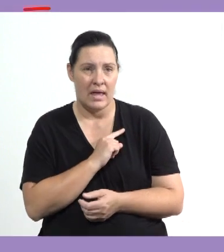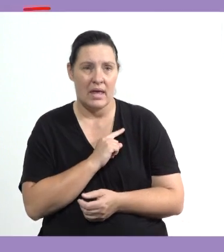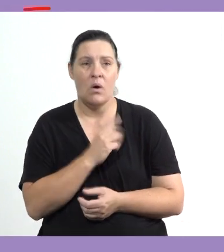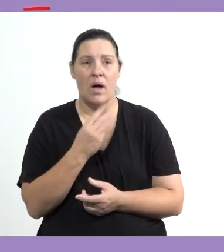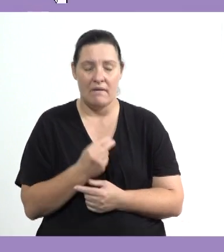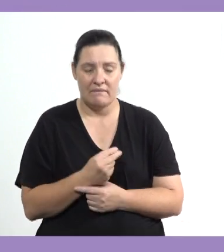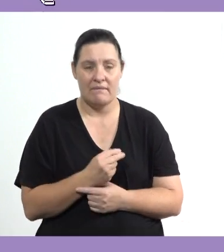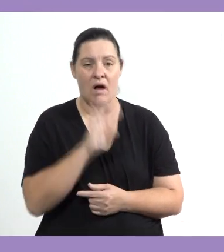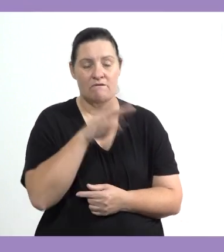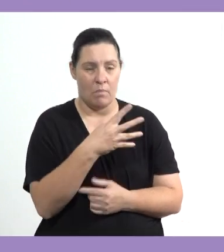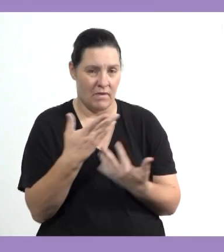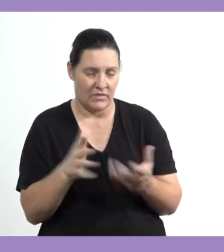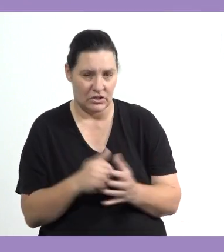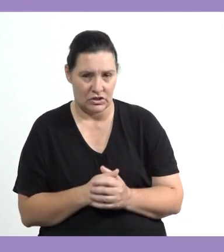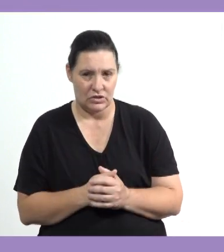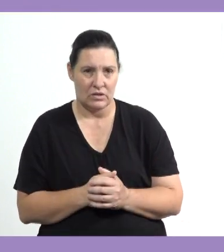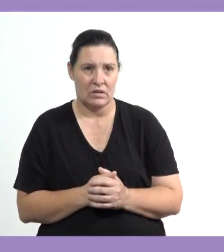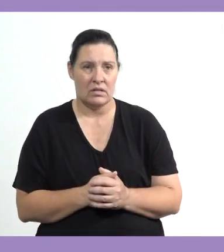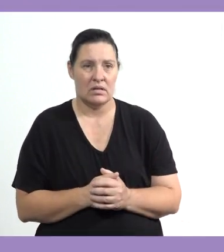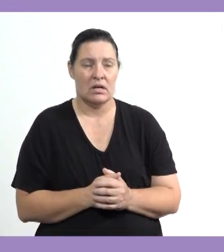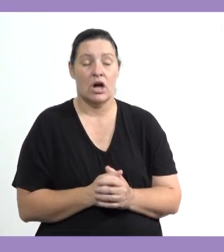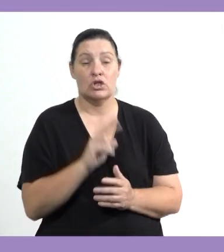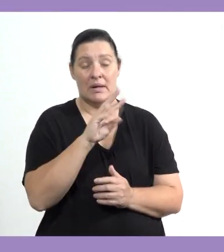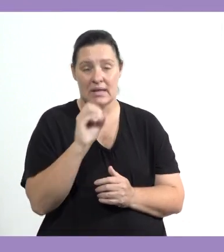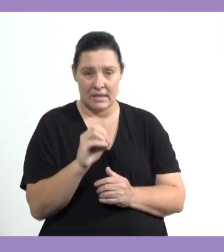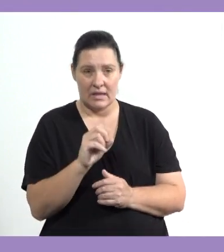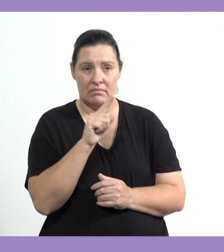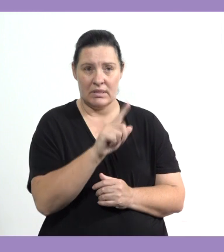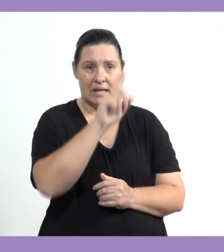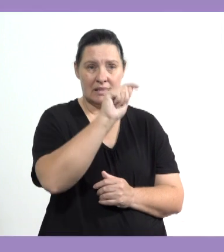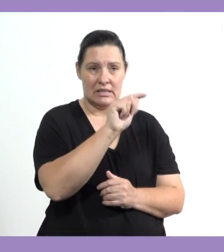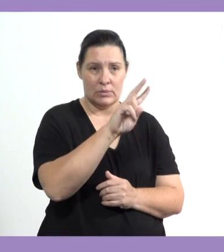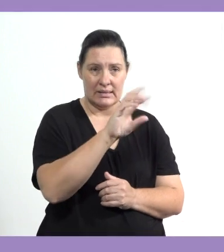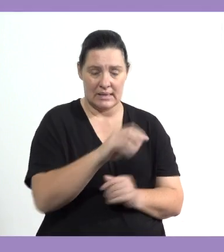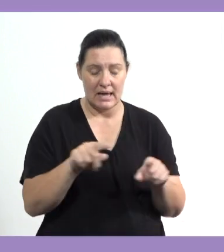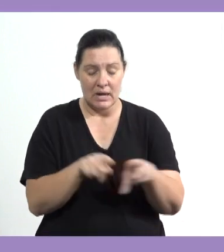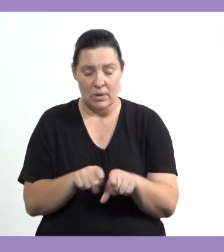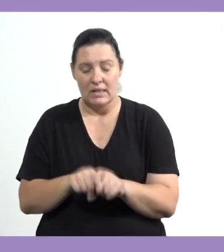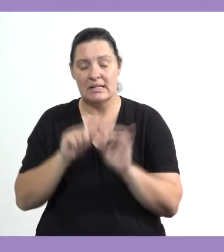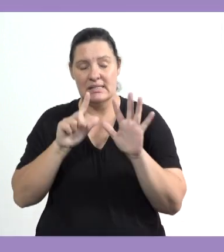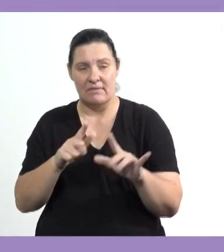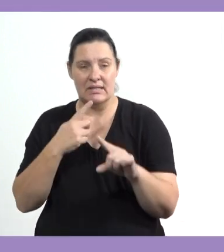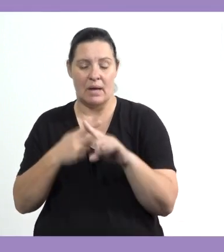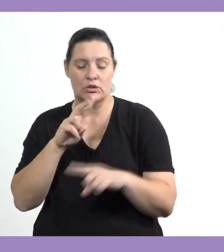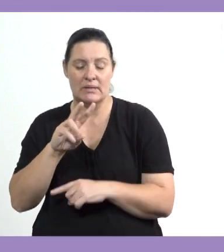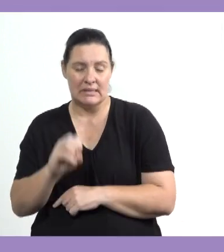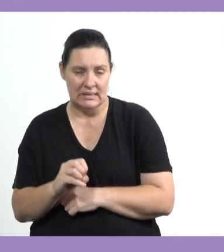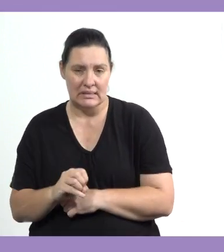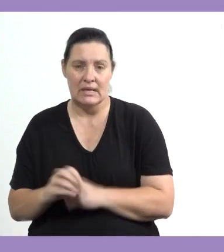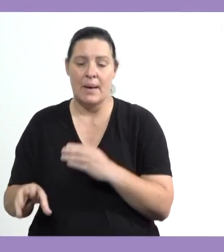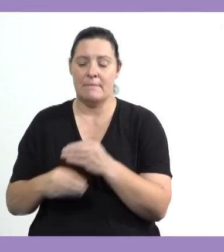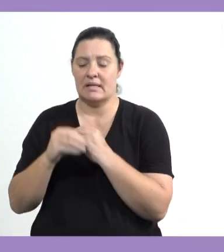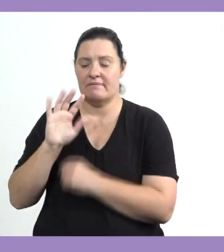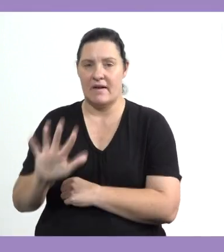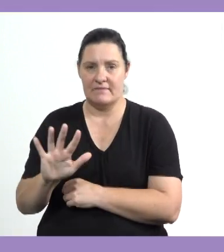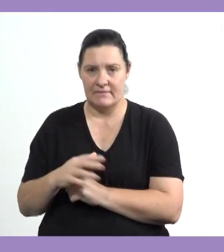now we have a formula already. So the 20th term would be 7 multiplied by 20, and we